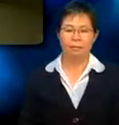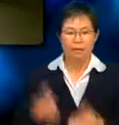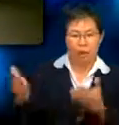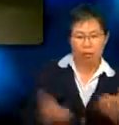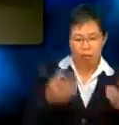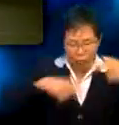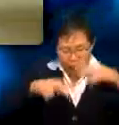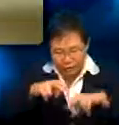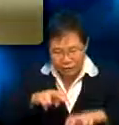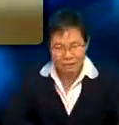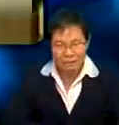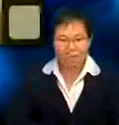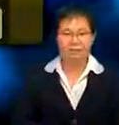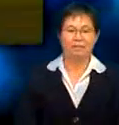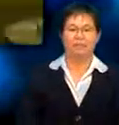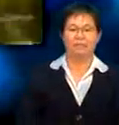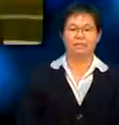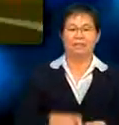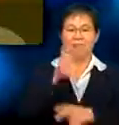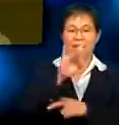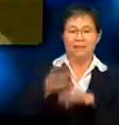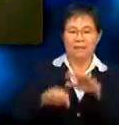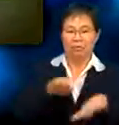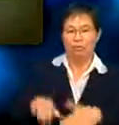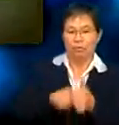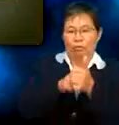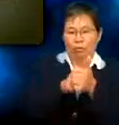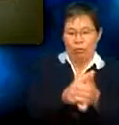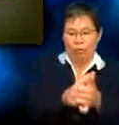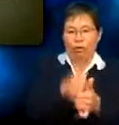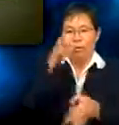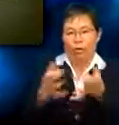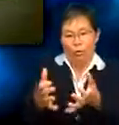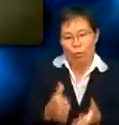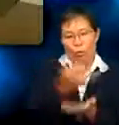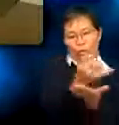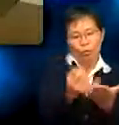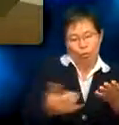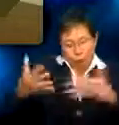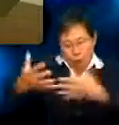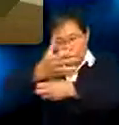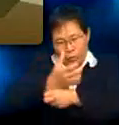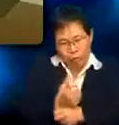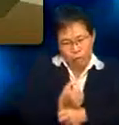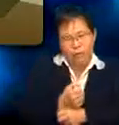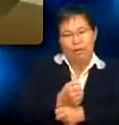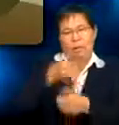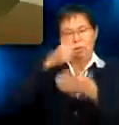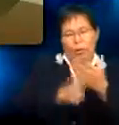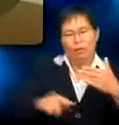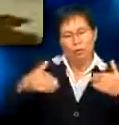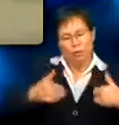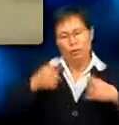Carry out investigations, each steps they follow through. If you want to draw conclusions, this is what you